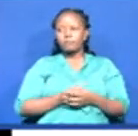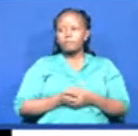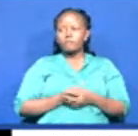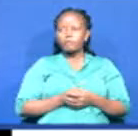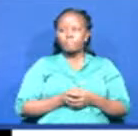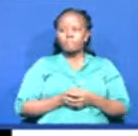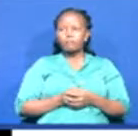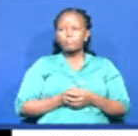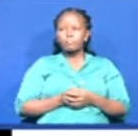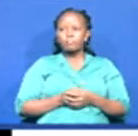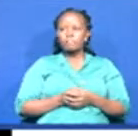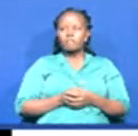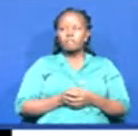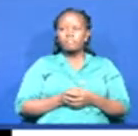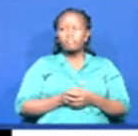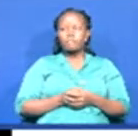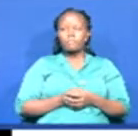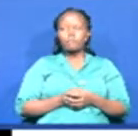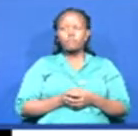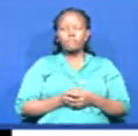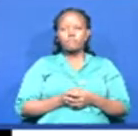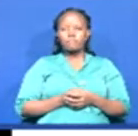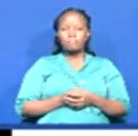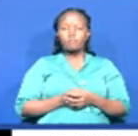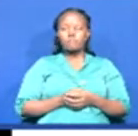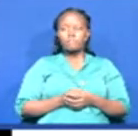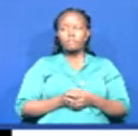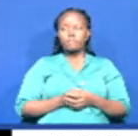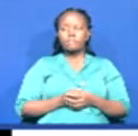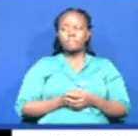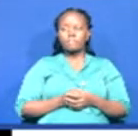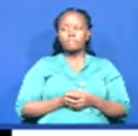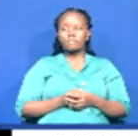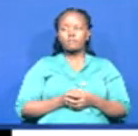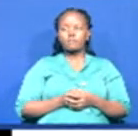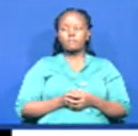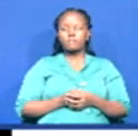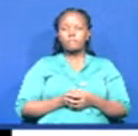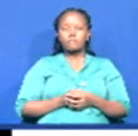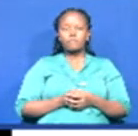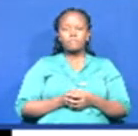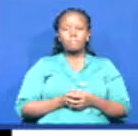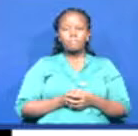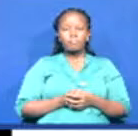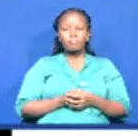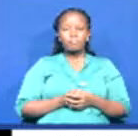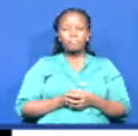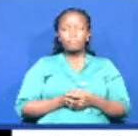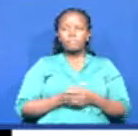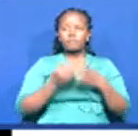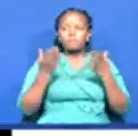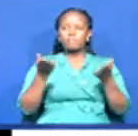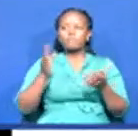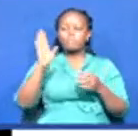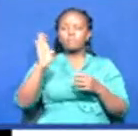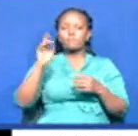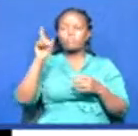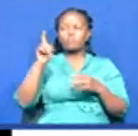Madam Kaberia, you have a... All right. Let's hear it from the Executive Director.